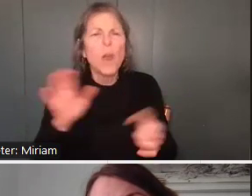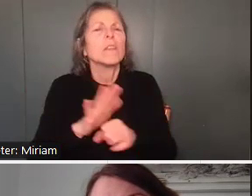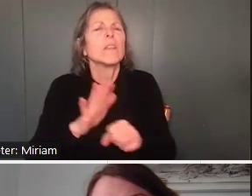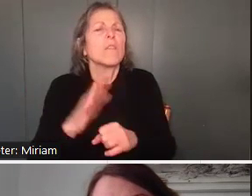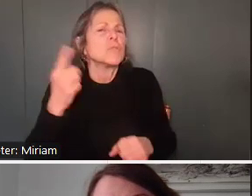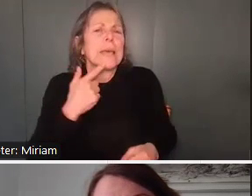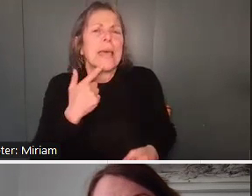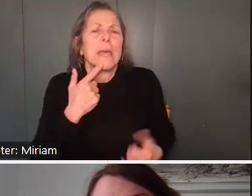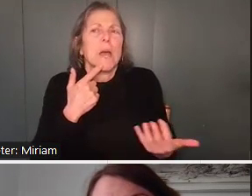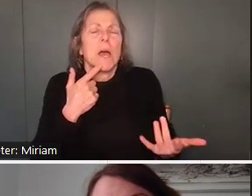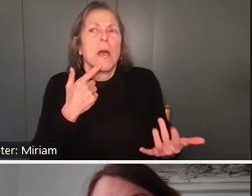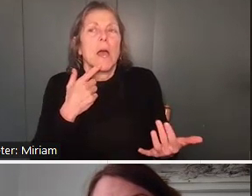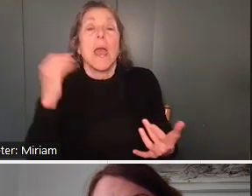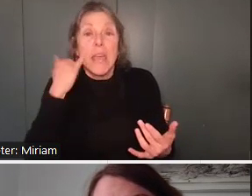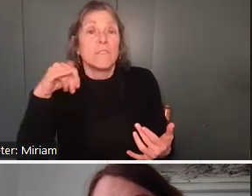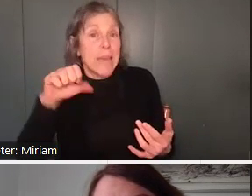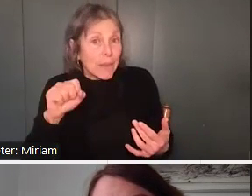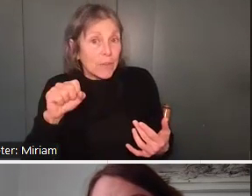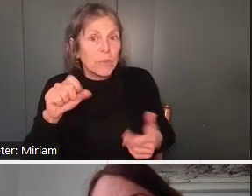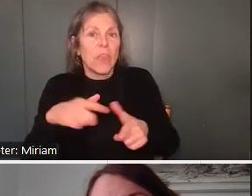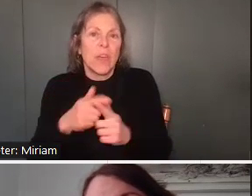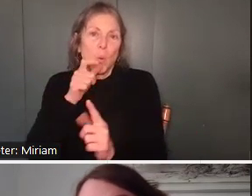say, if so, who?